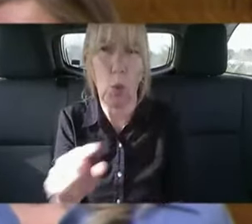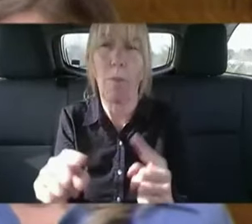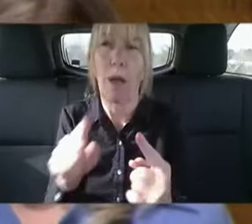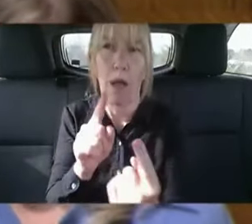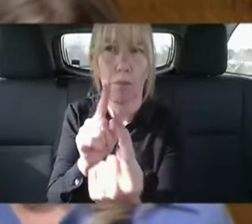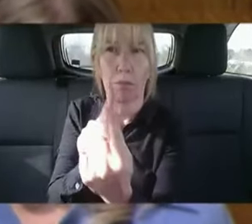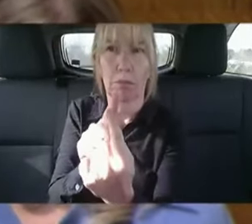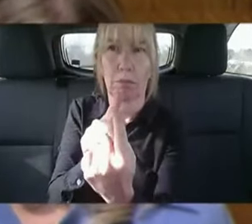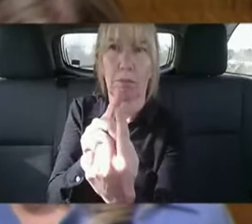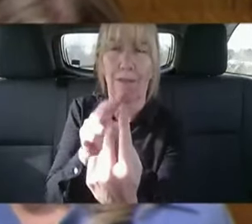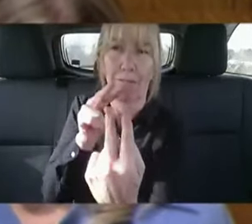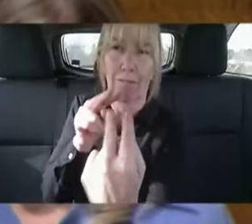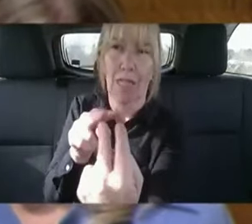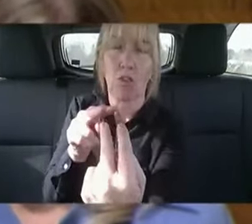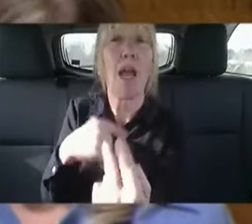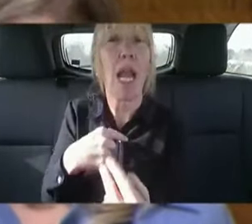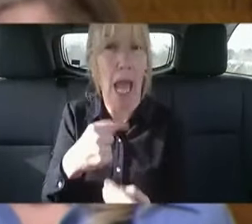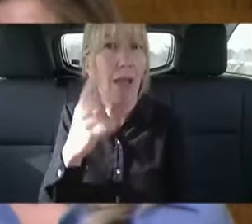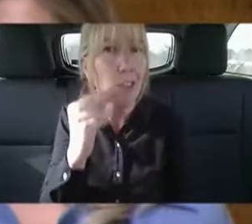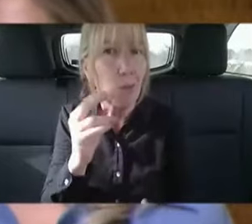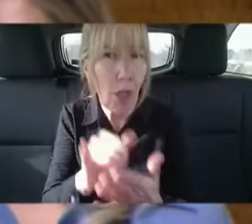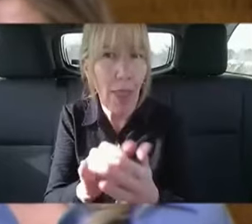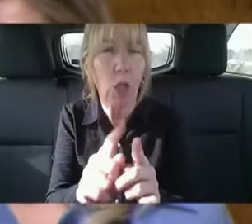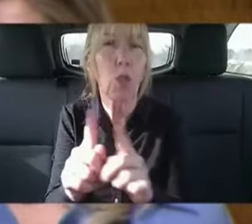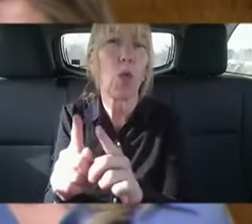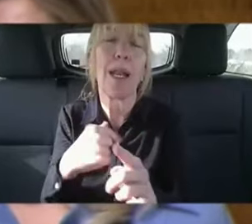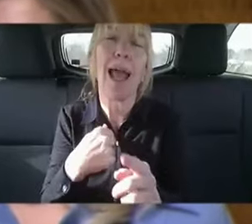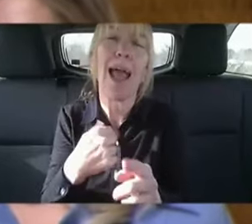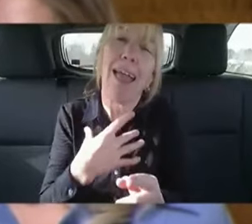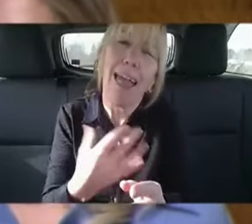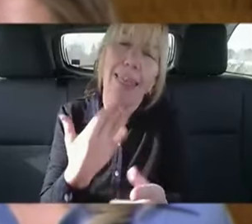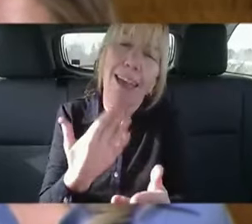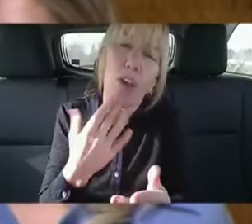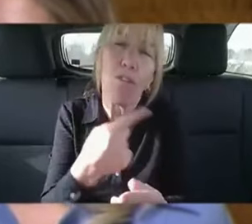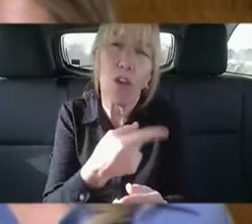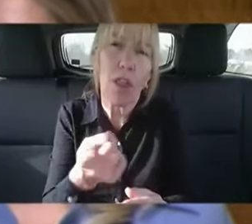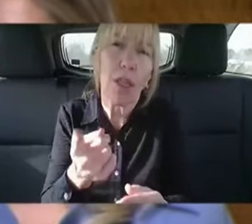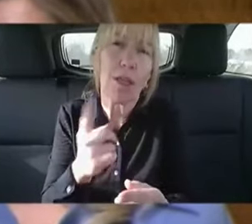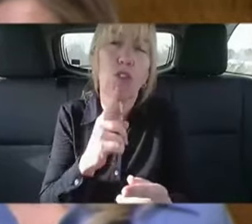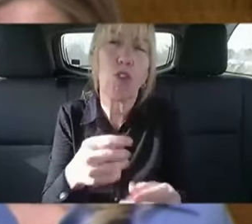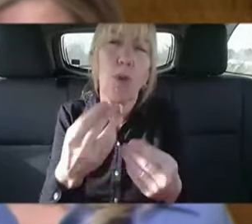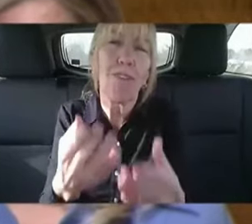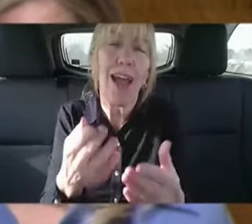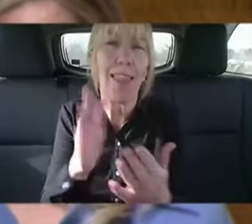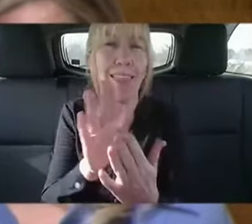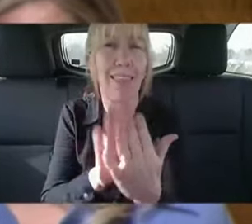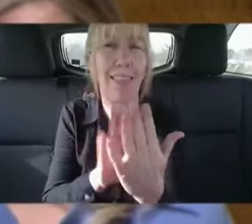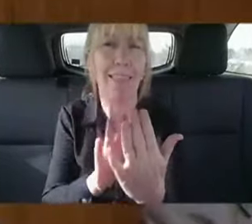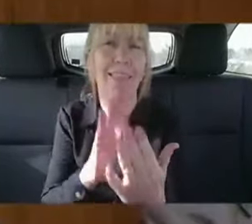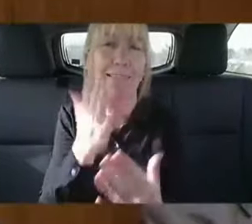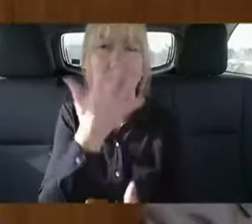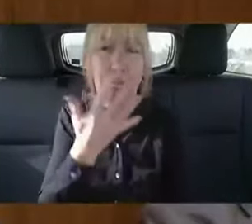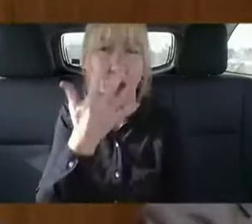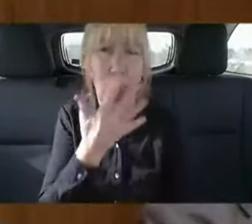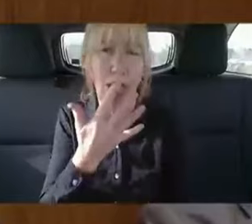and I've been there too. And I just thank you all for being those who provide that face-to-face. With that, I yield.